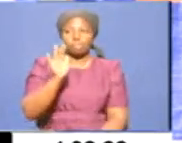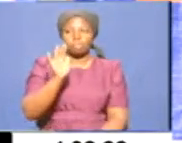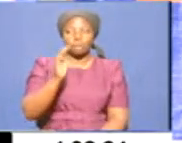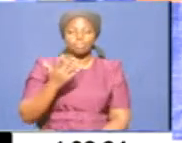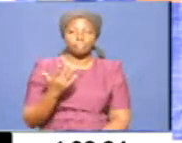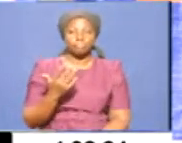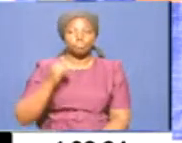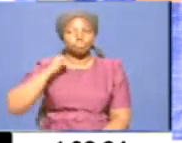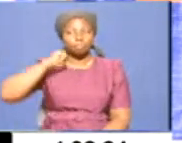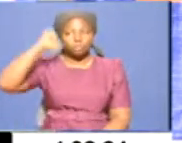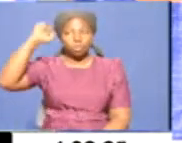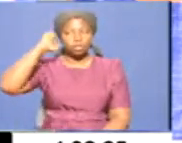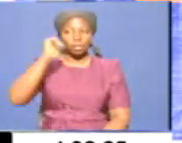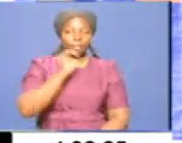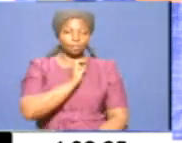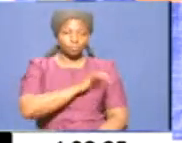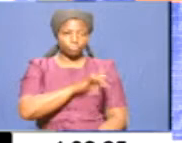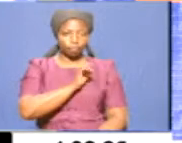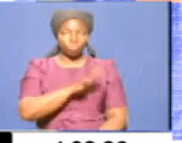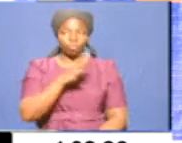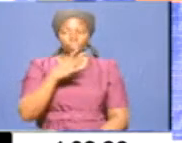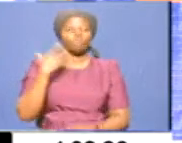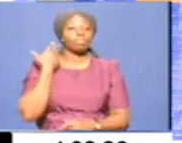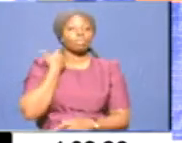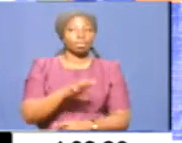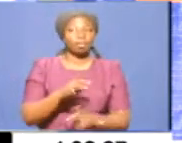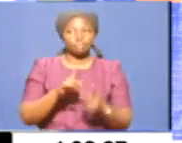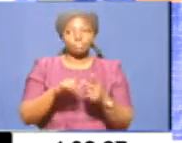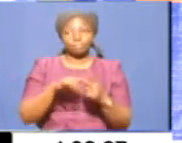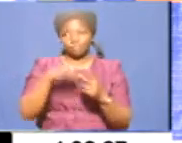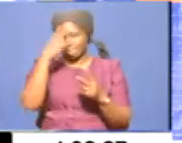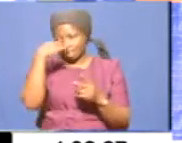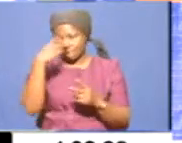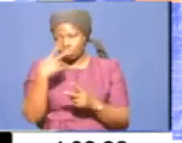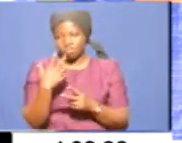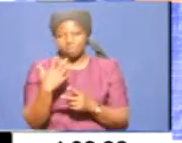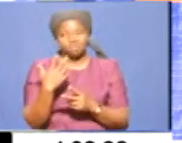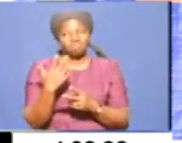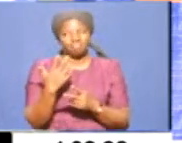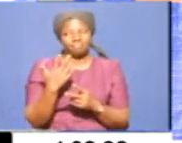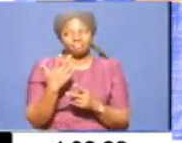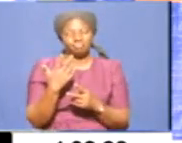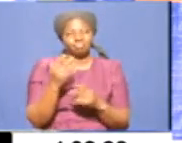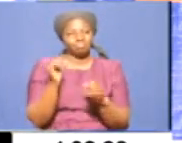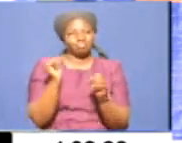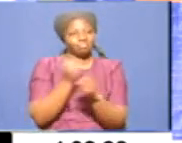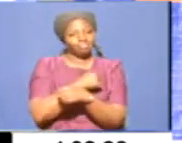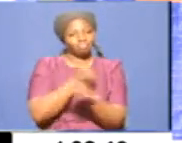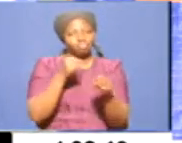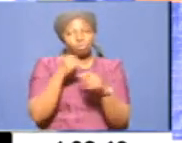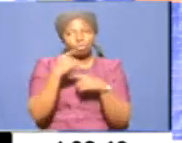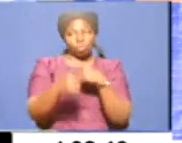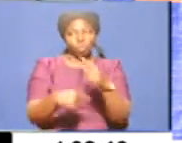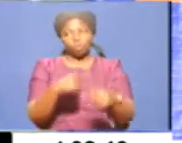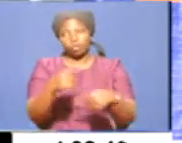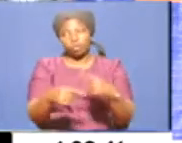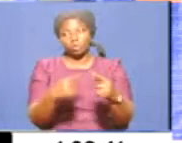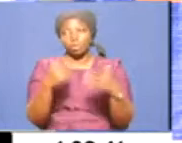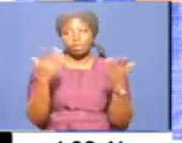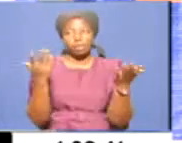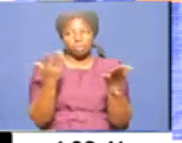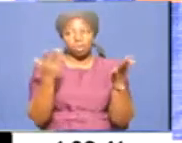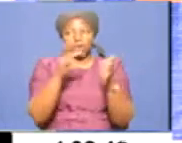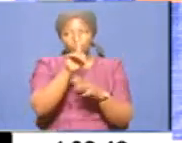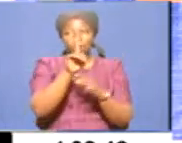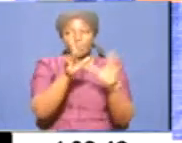and hatred and suspicion, they are no longer in vogue. And we cannot continue where one